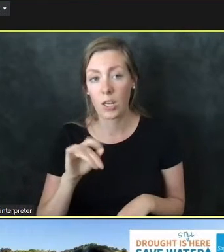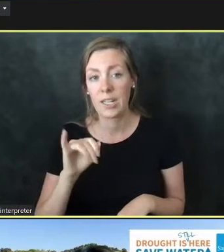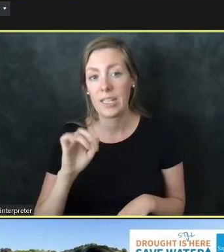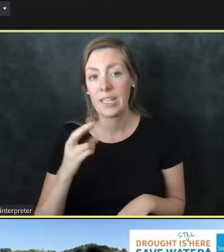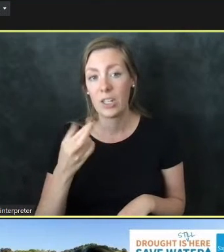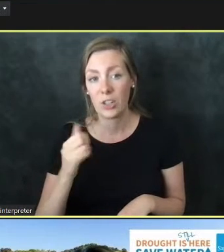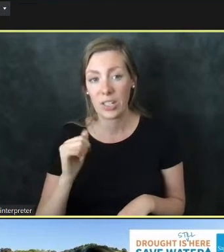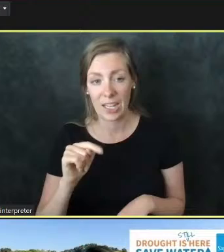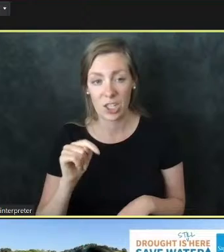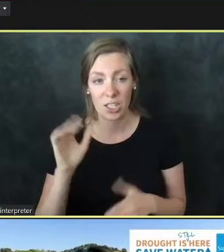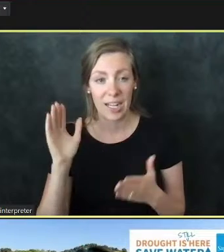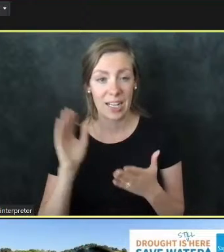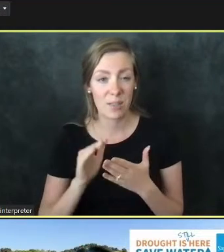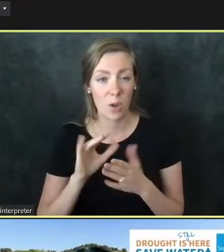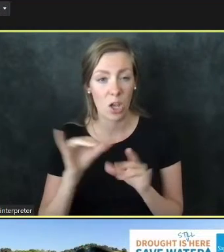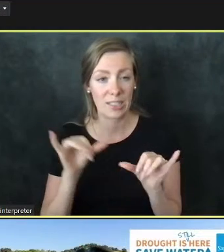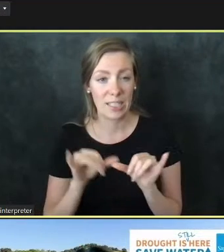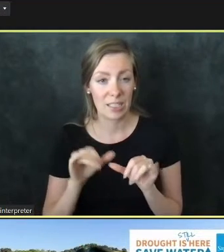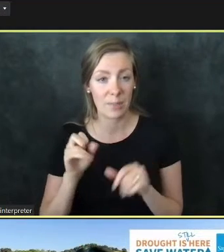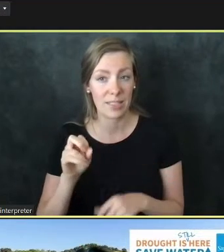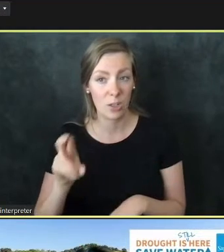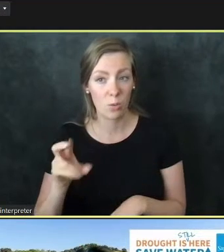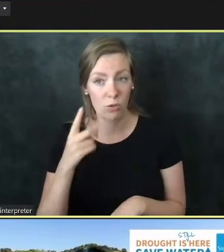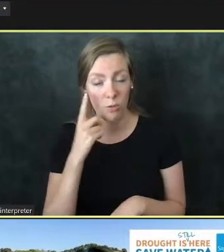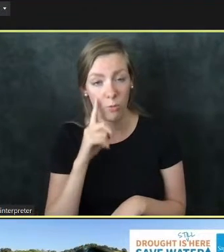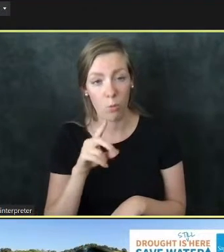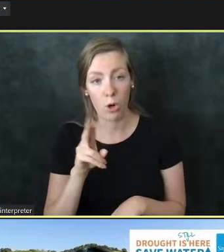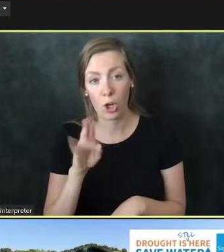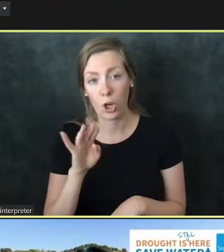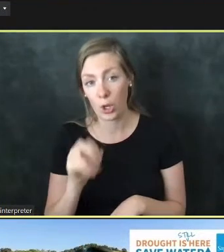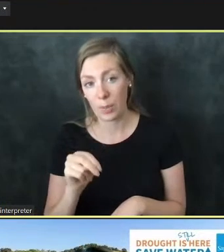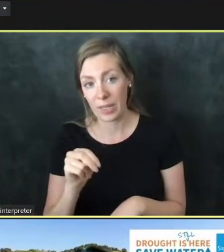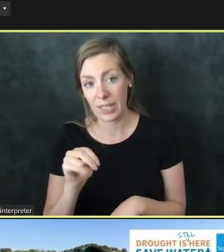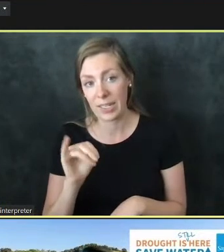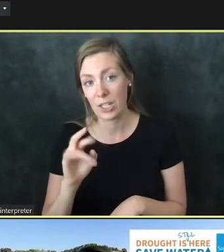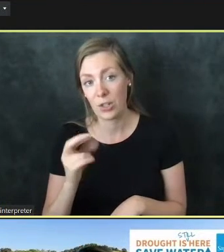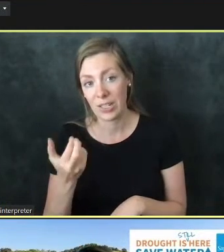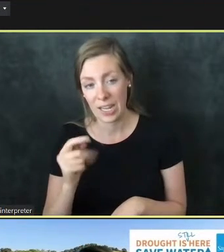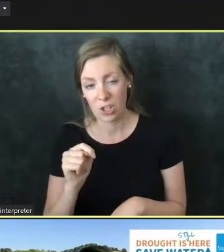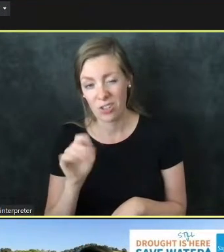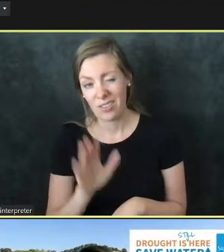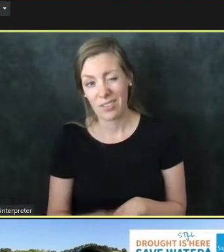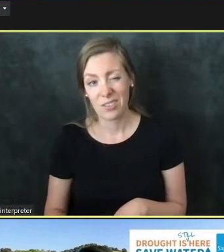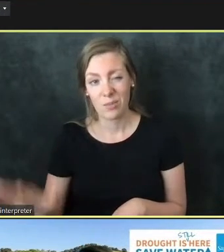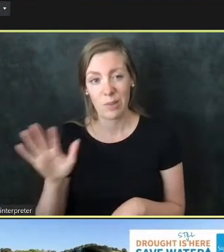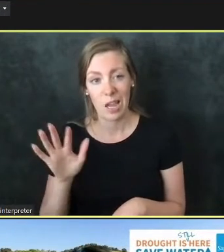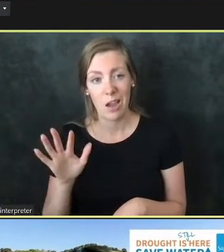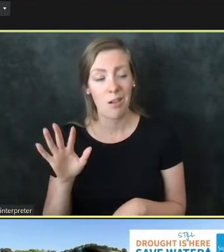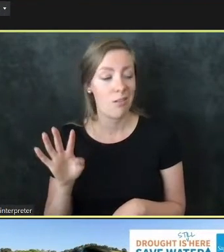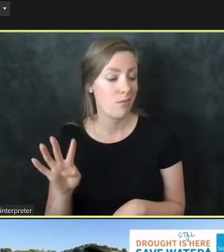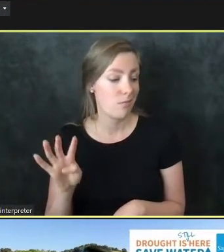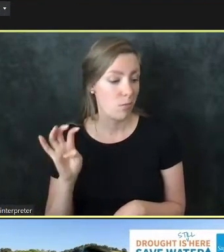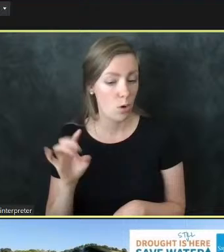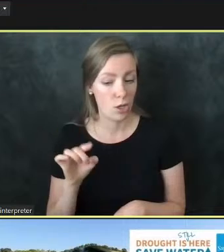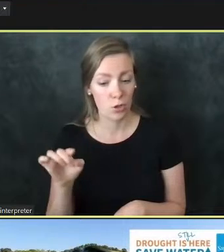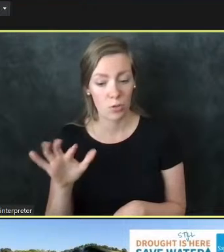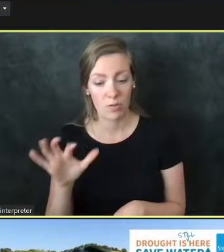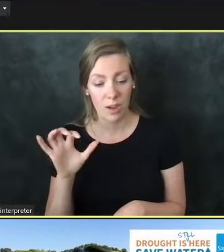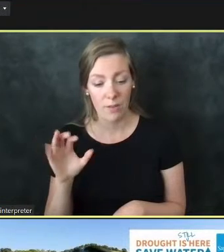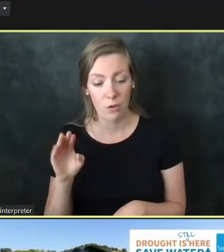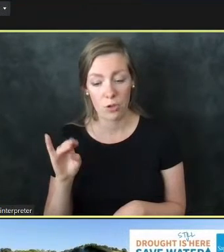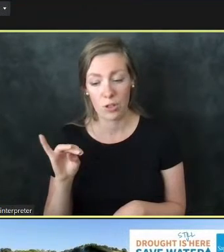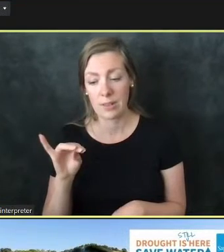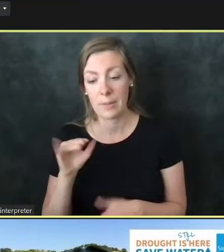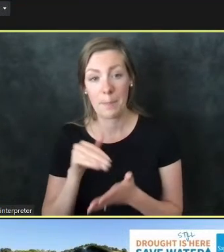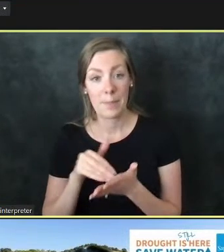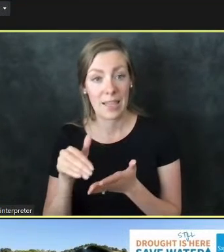system in Santa con la Rosa for y urban irrigation. Santa Rosa. That's about 400 to 500 million gallons